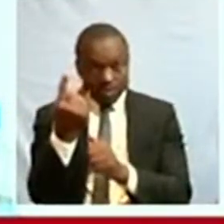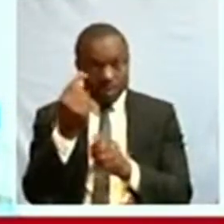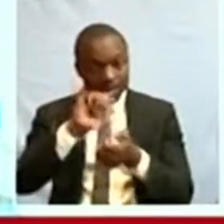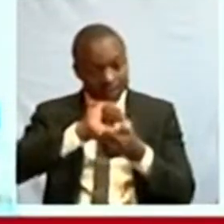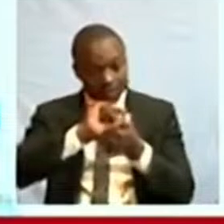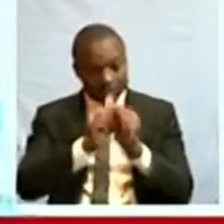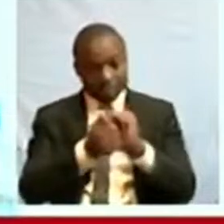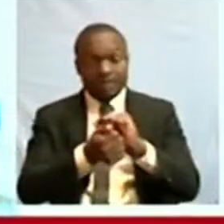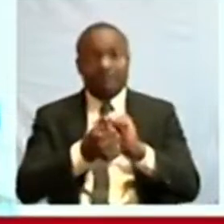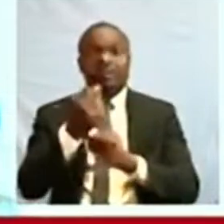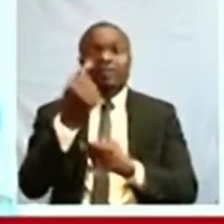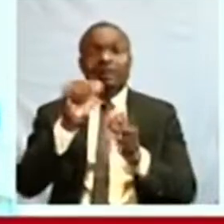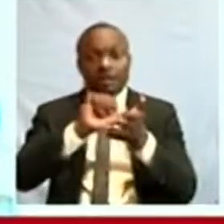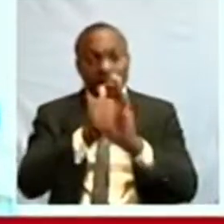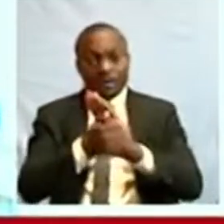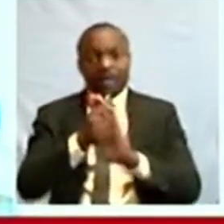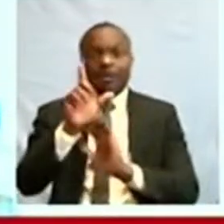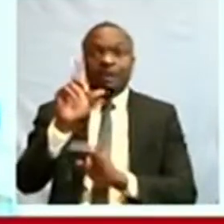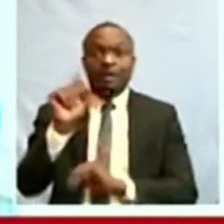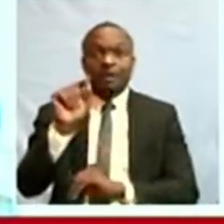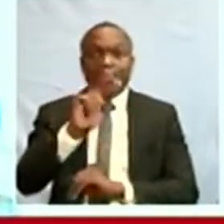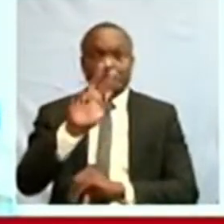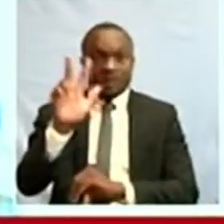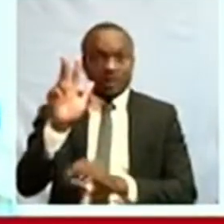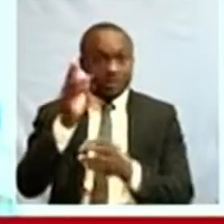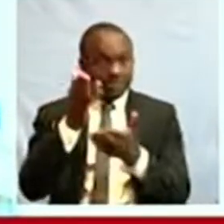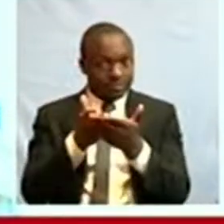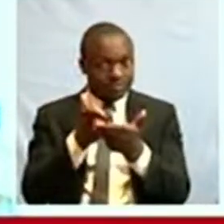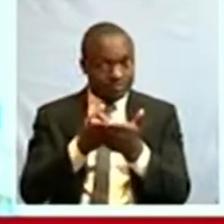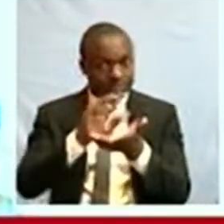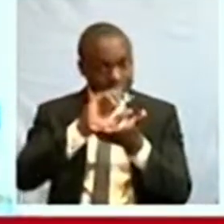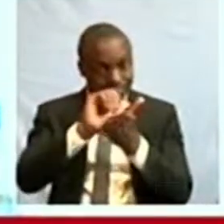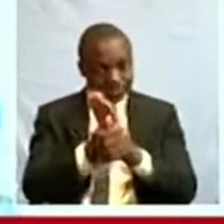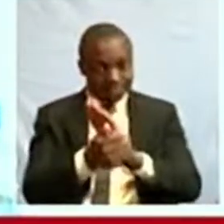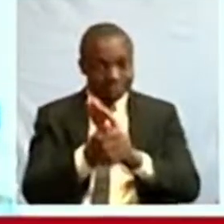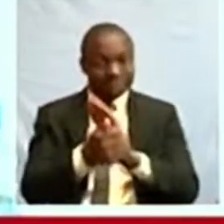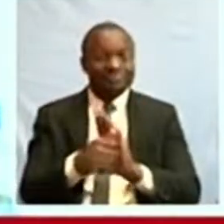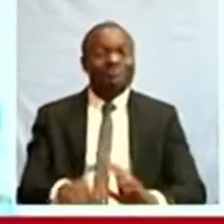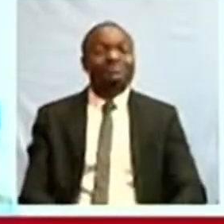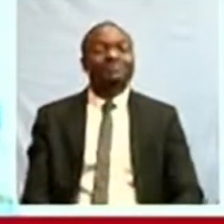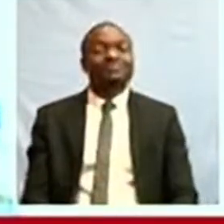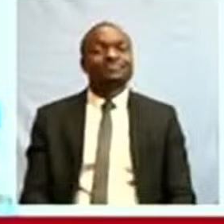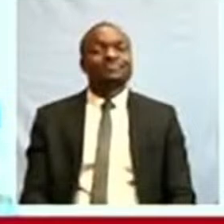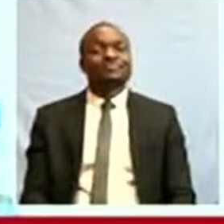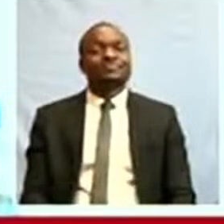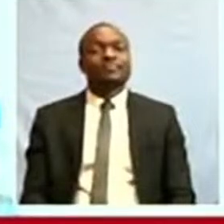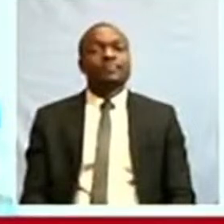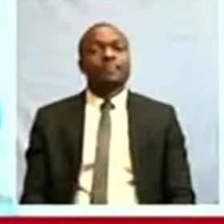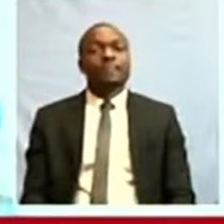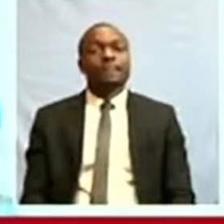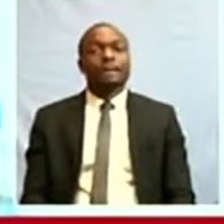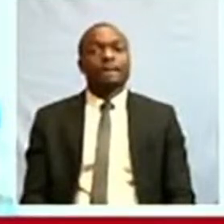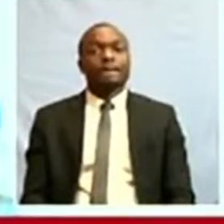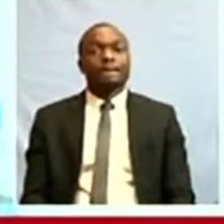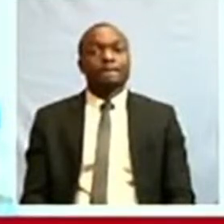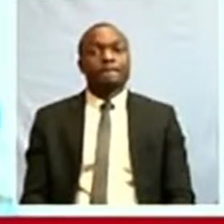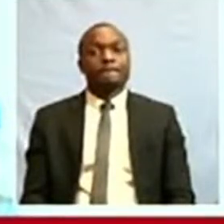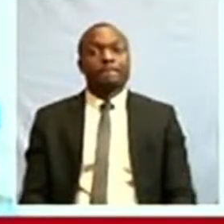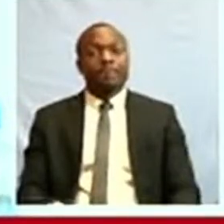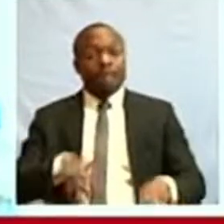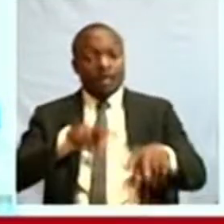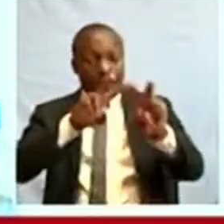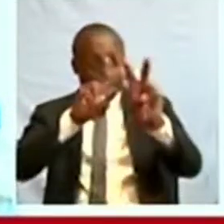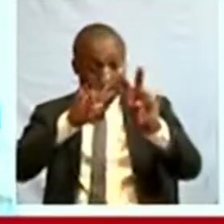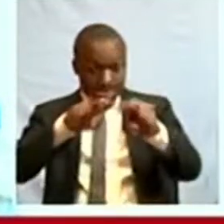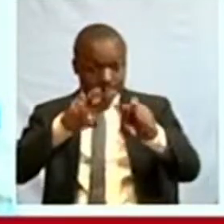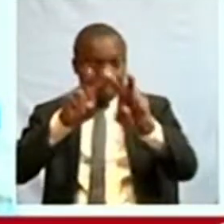Act 2023, hereinafter referred to as the Act, states that an inspector